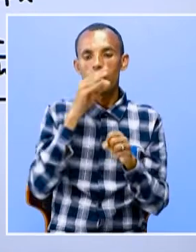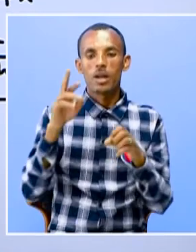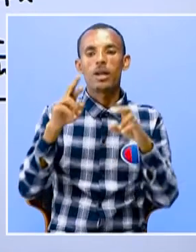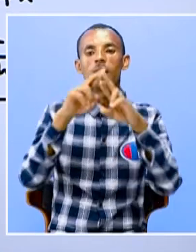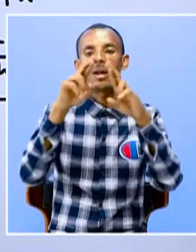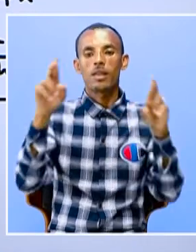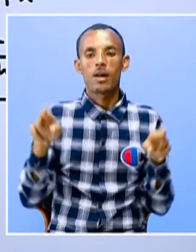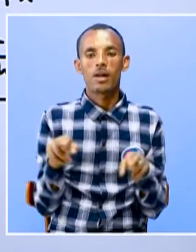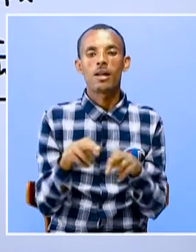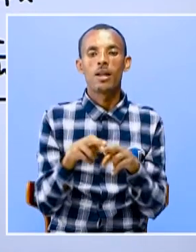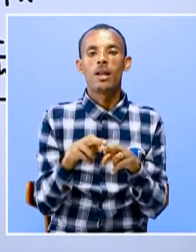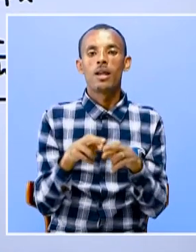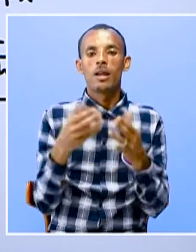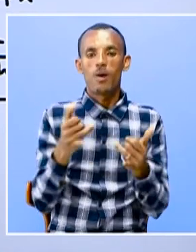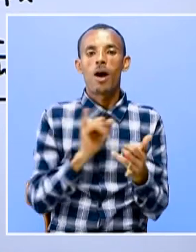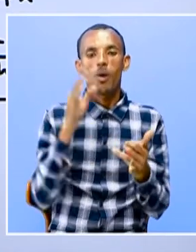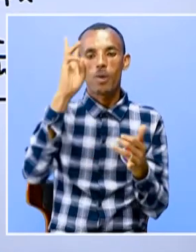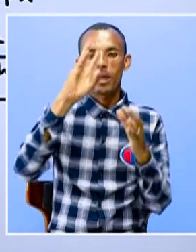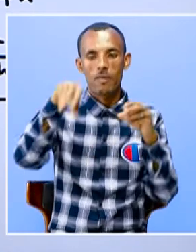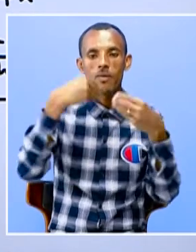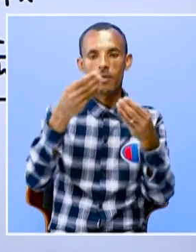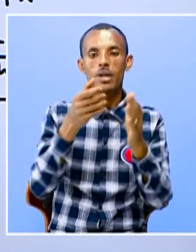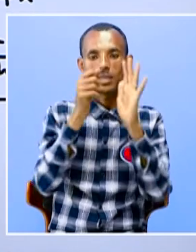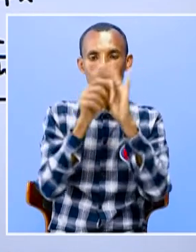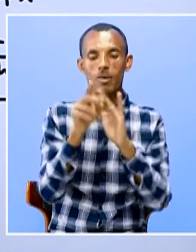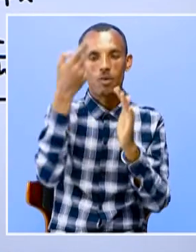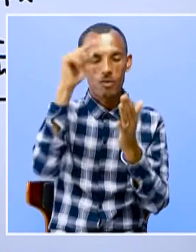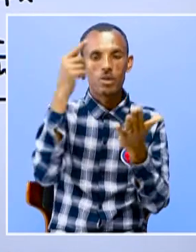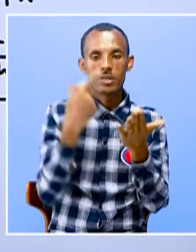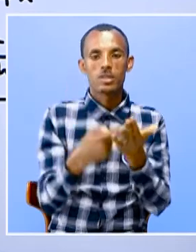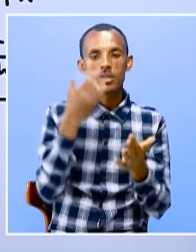Now, I will give you example for this concept.